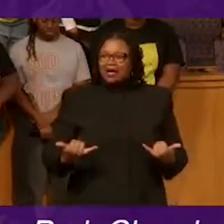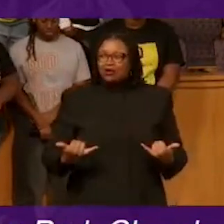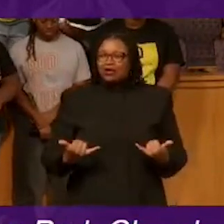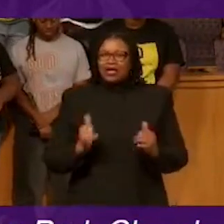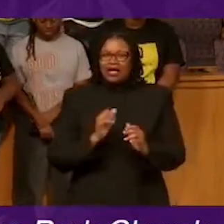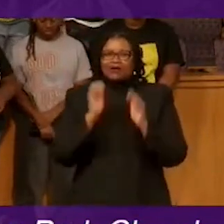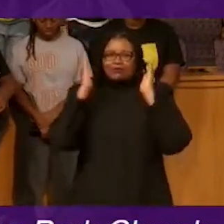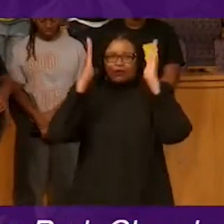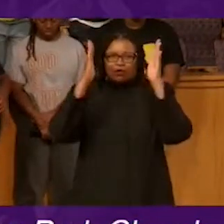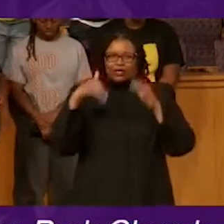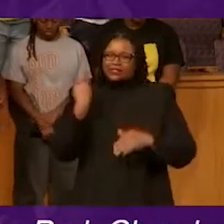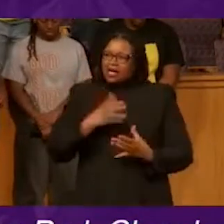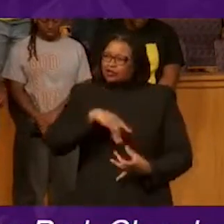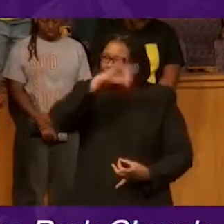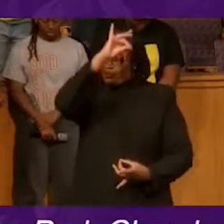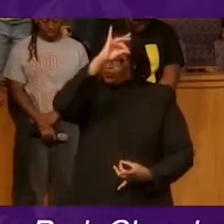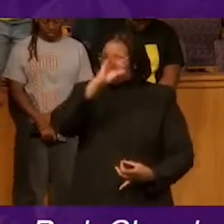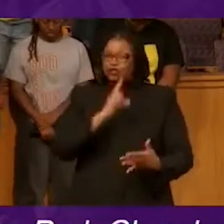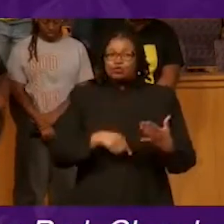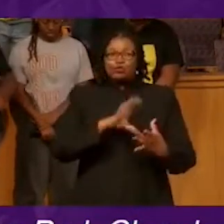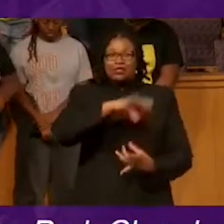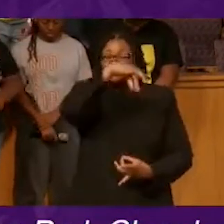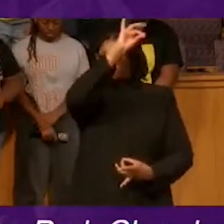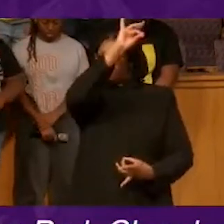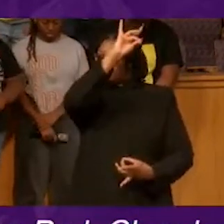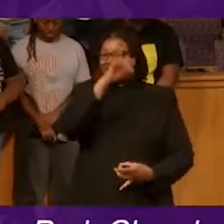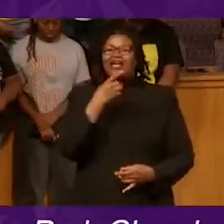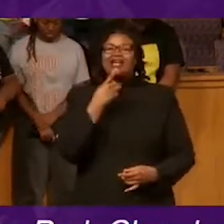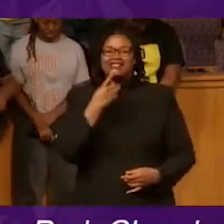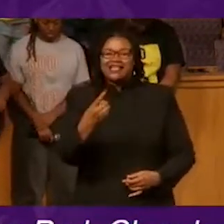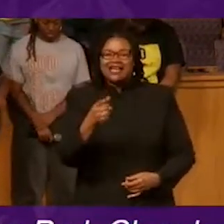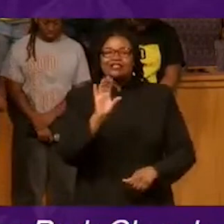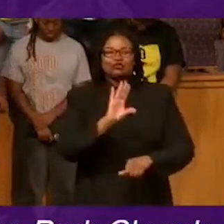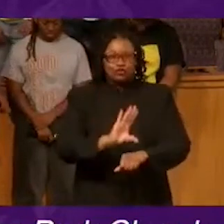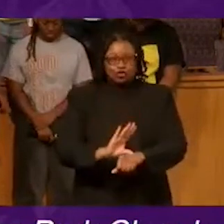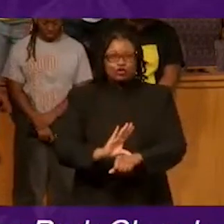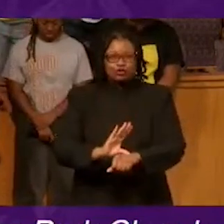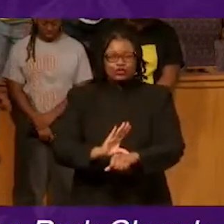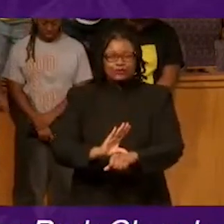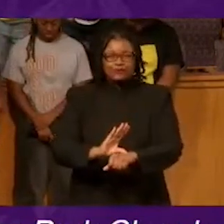spirits to what the Spirit is saying to the church.